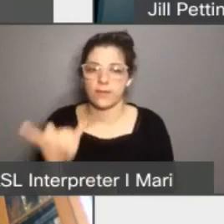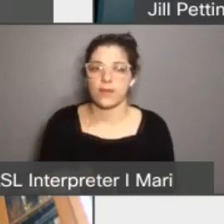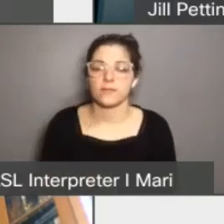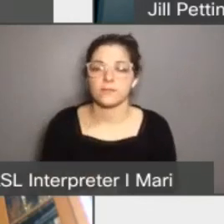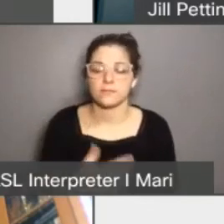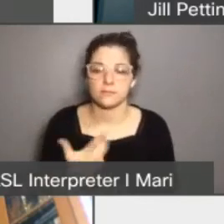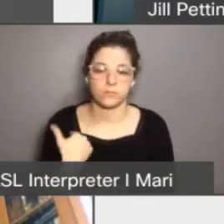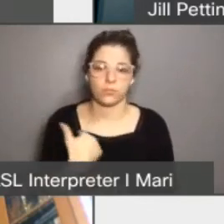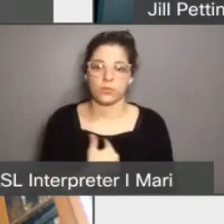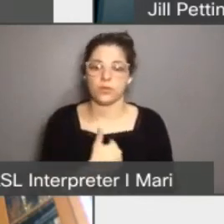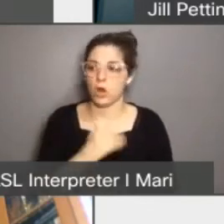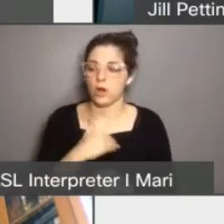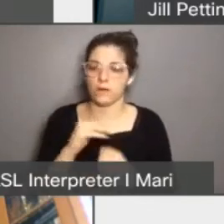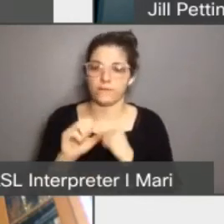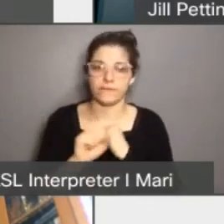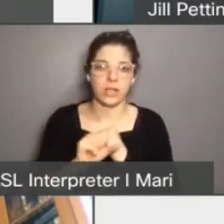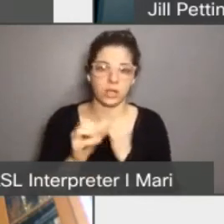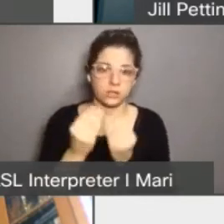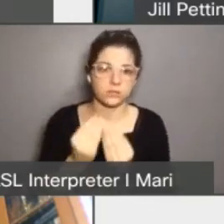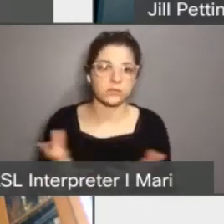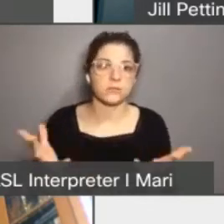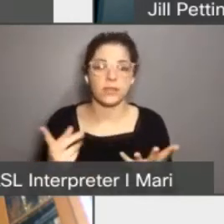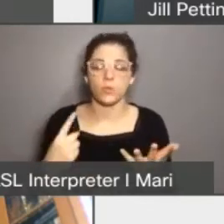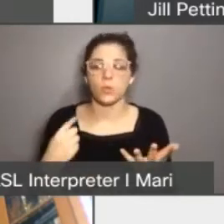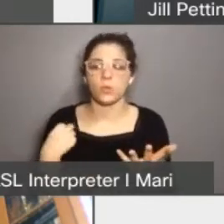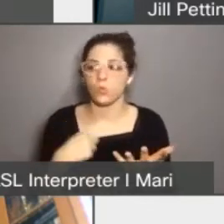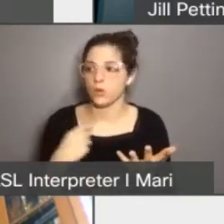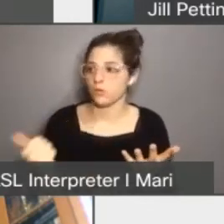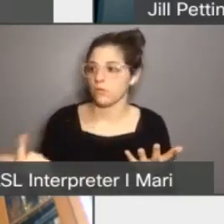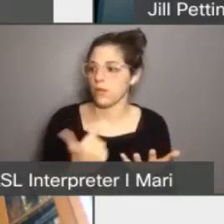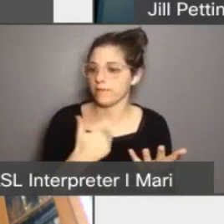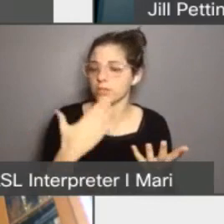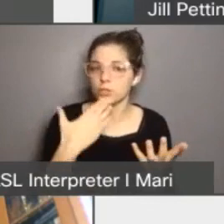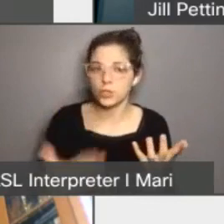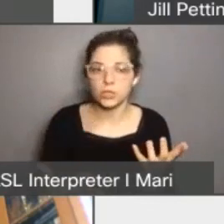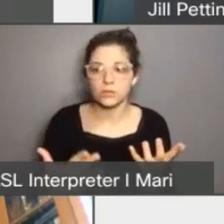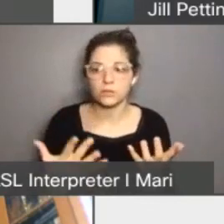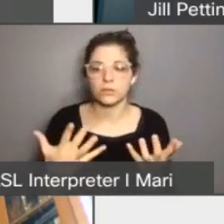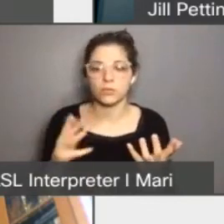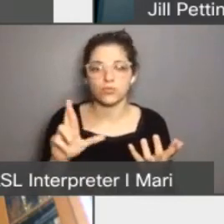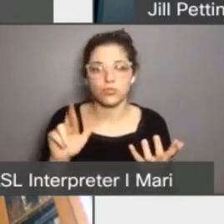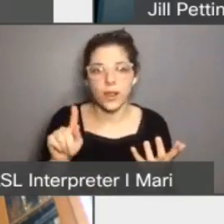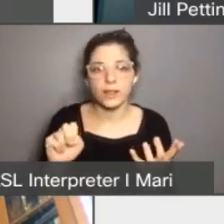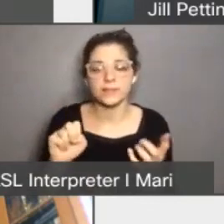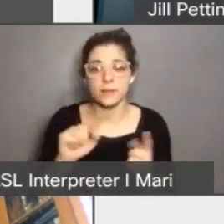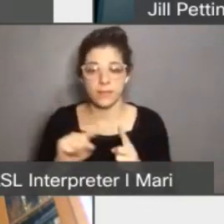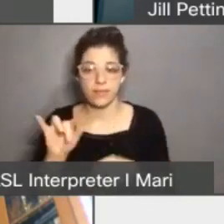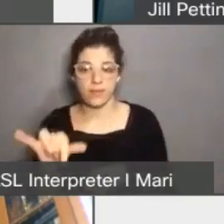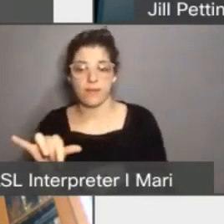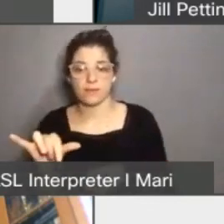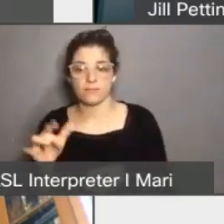mean, we put our flyers out there and we all have good rates, but even then